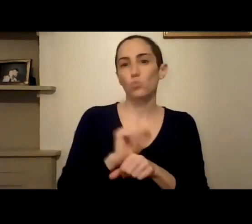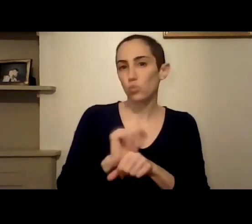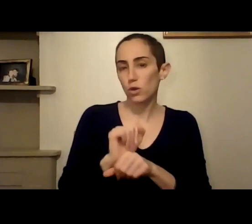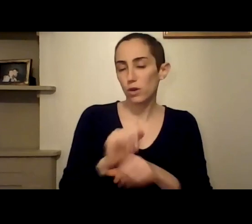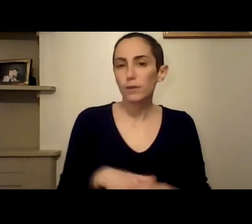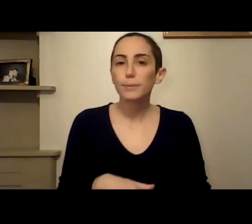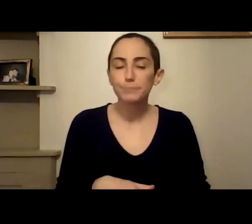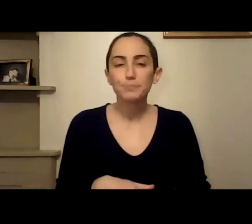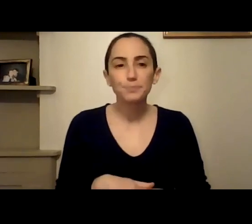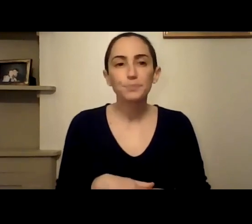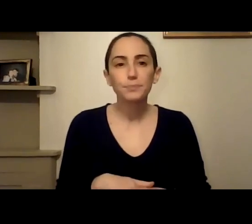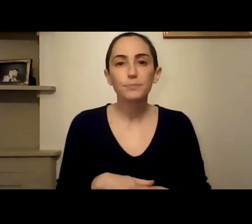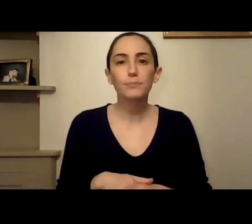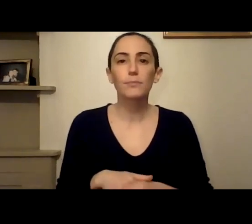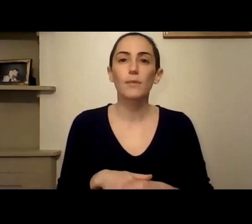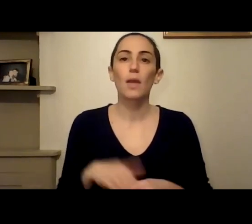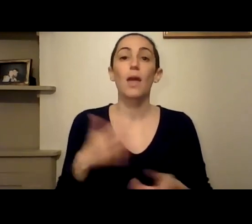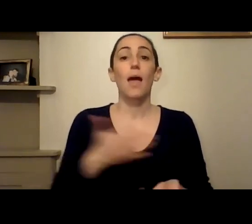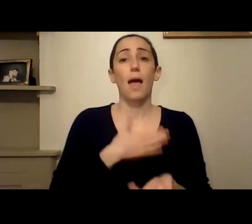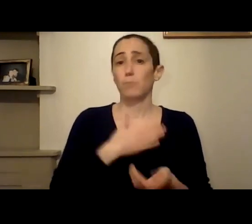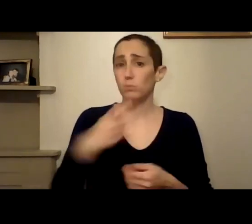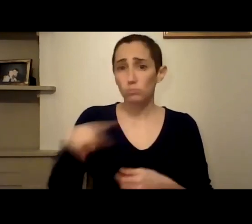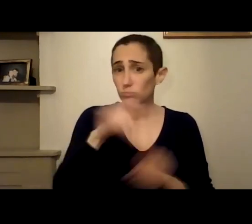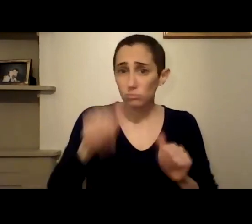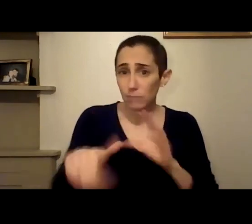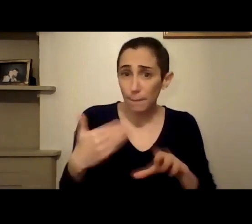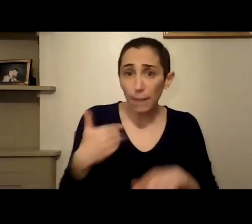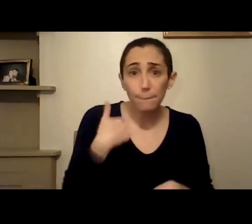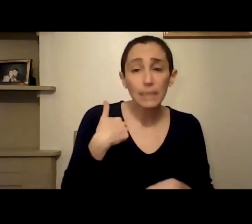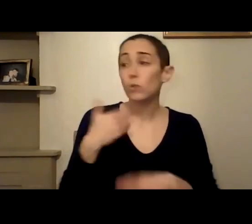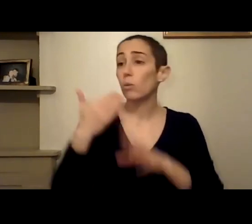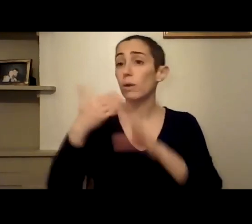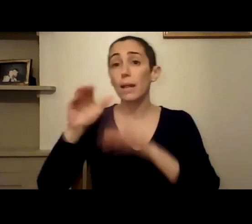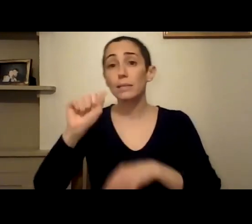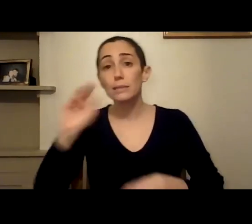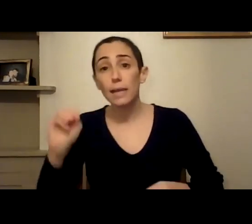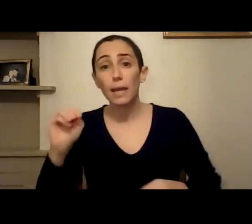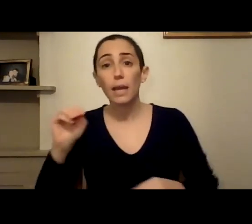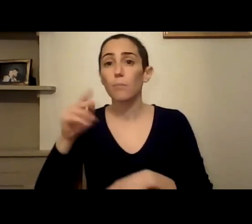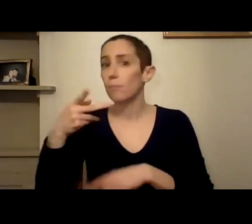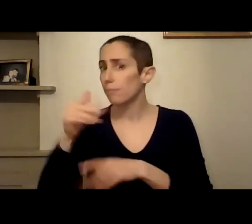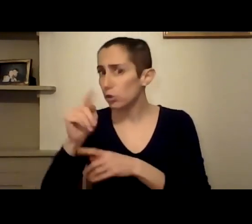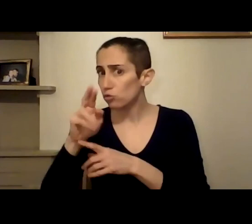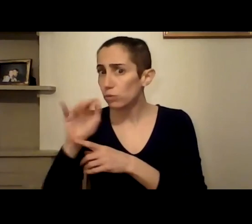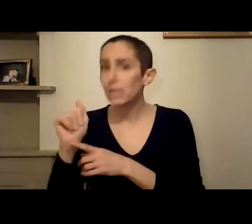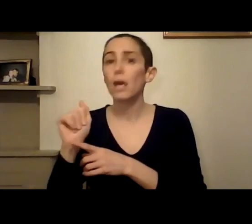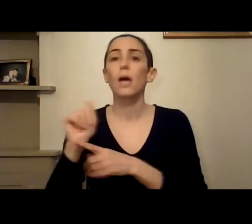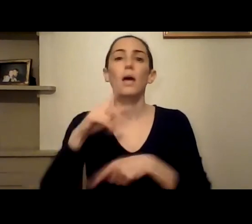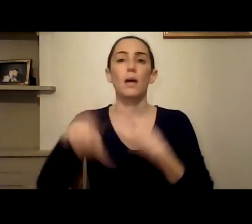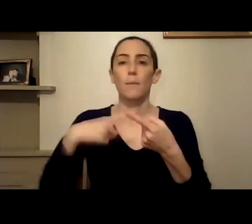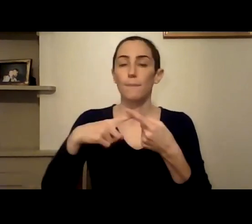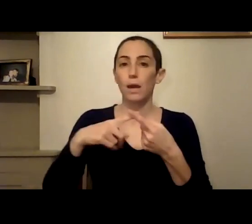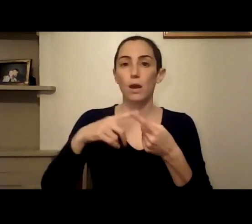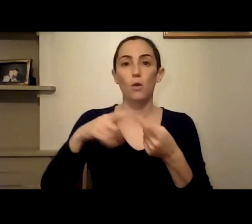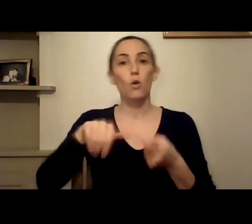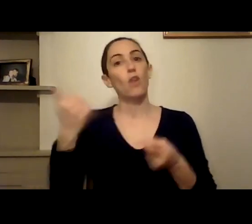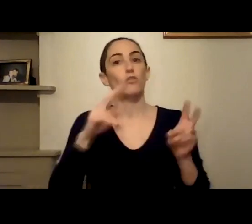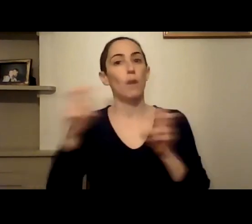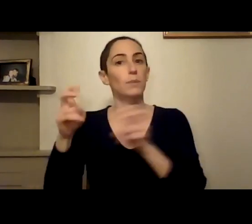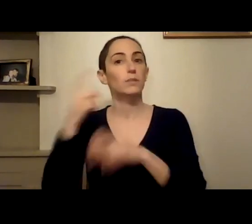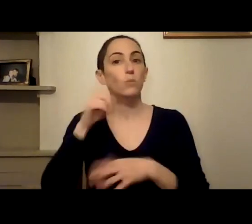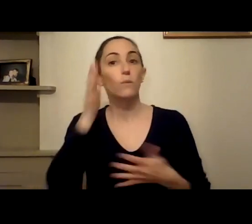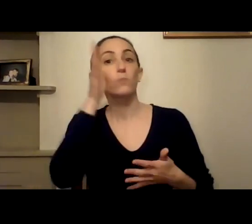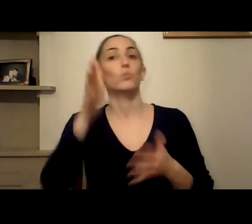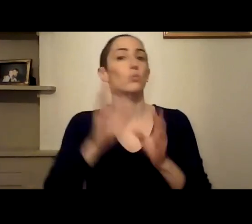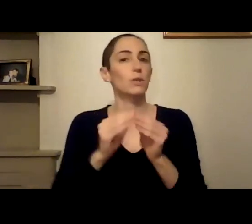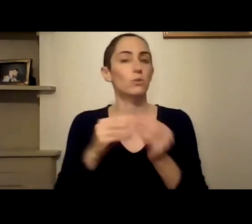to have you email me or Sam or Patrina about other topics that you would like to see in the future. And I appreciate you all sticking with